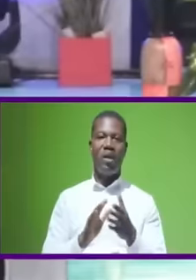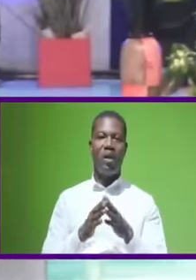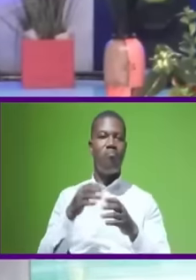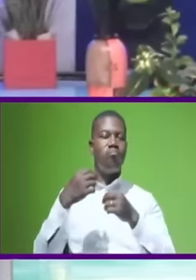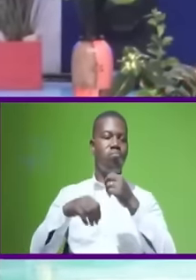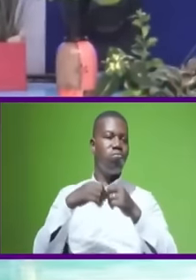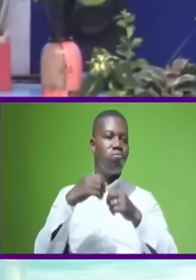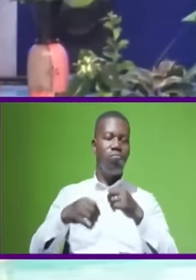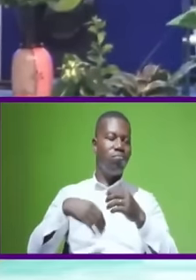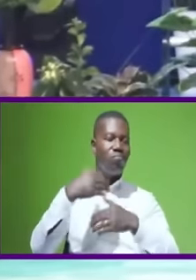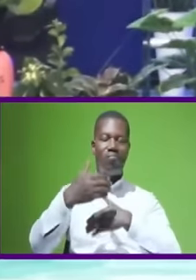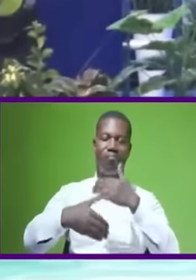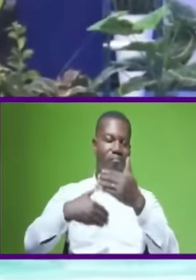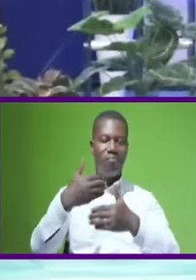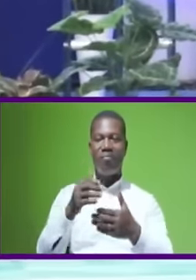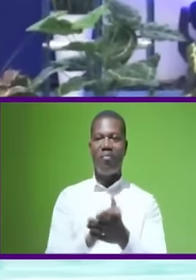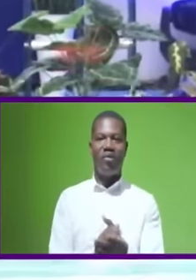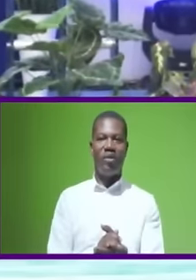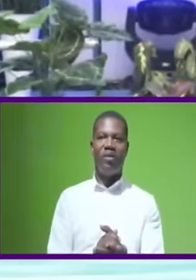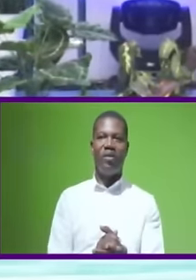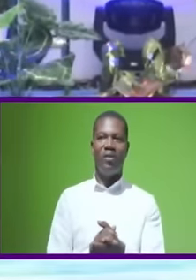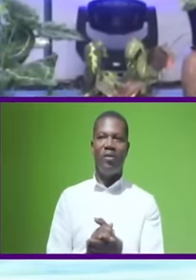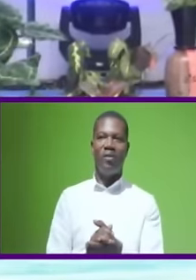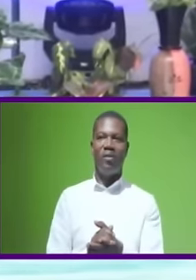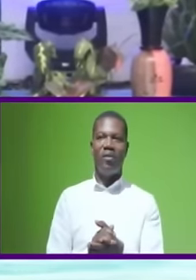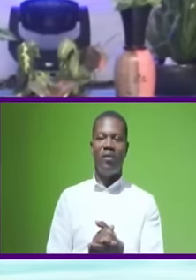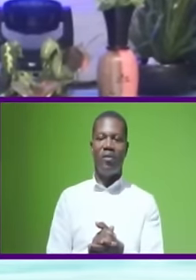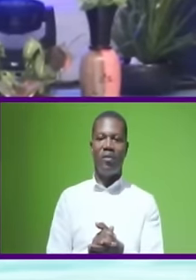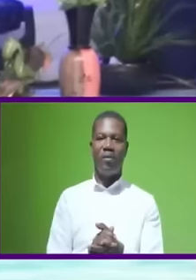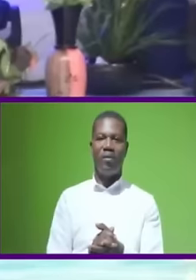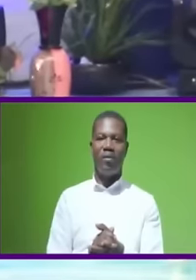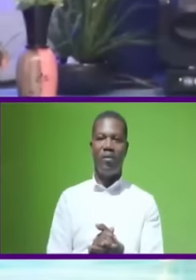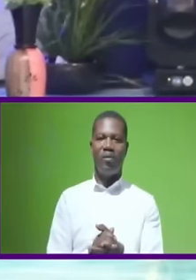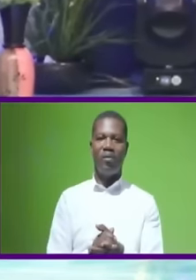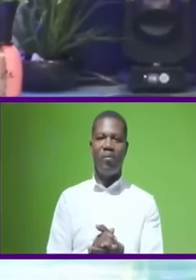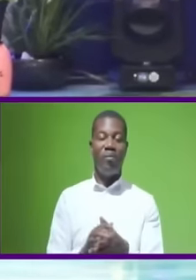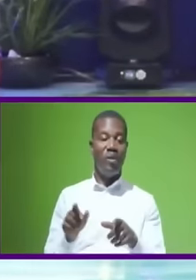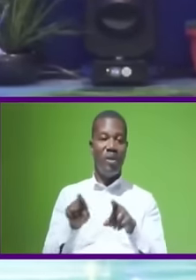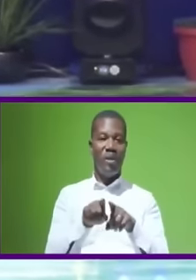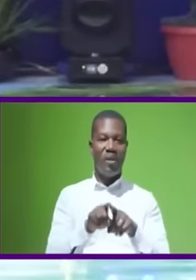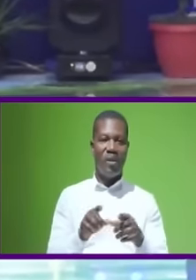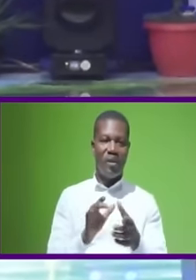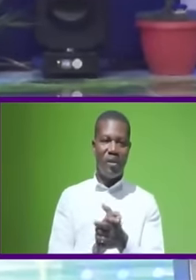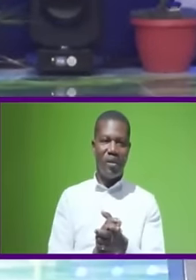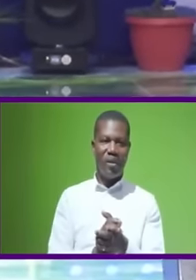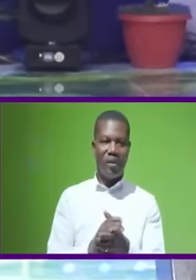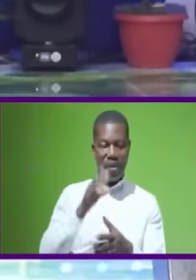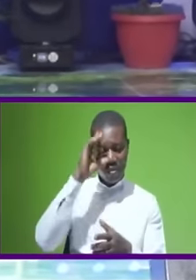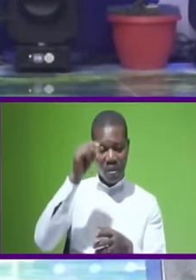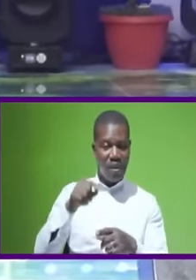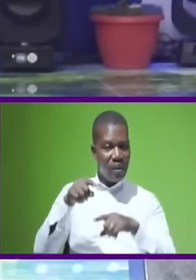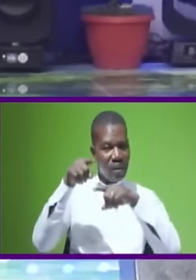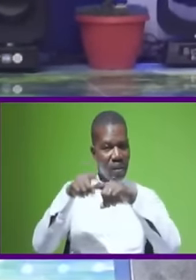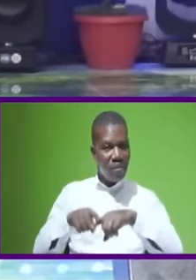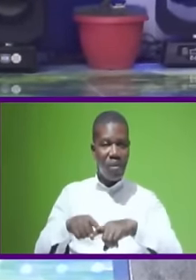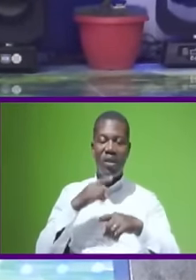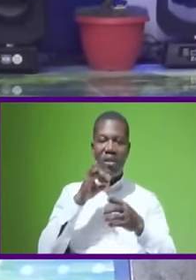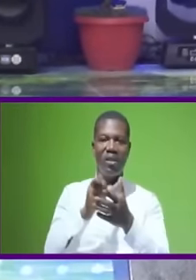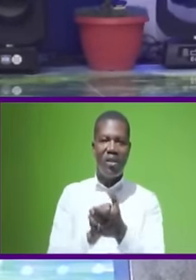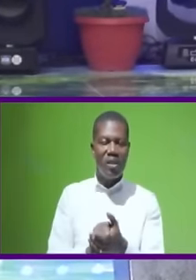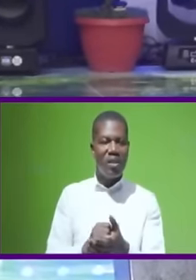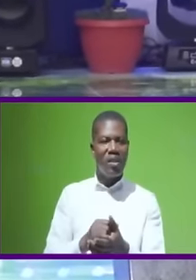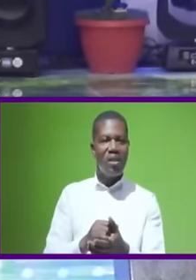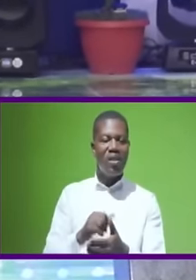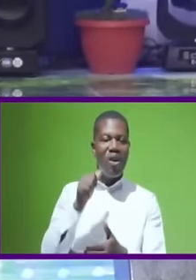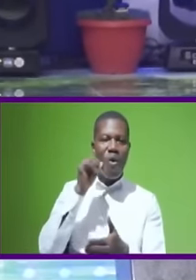is becoming a burden. I said Bema dinia to femu said ne yere afane ho